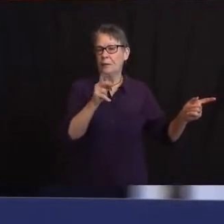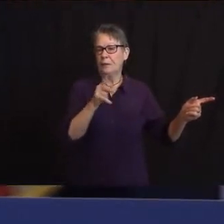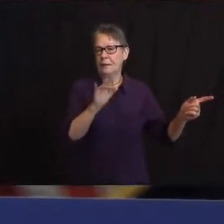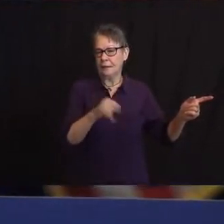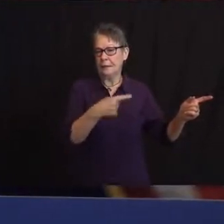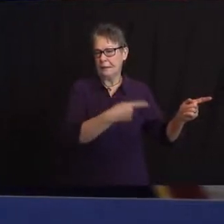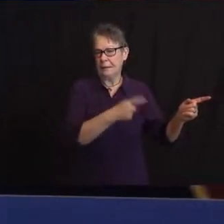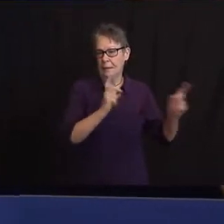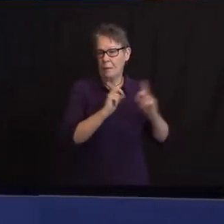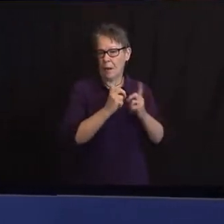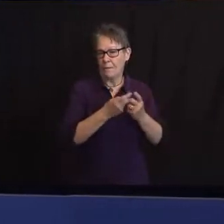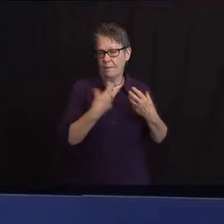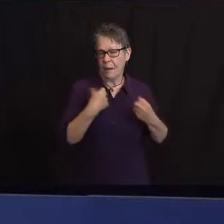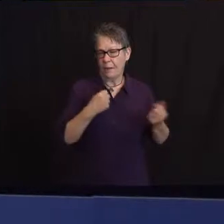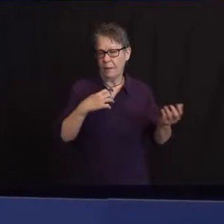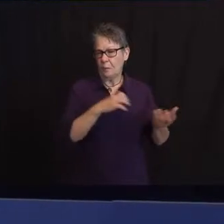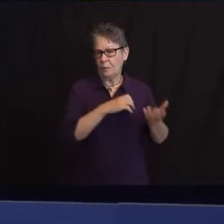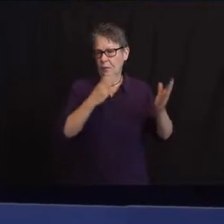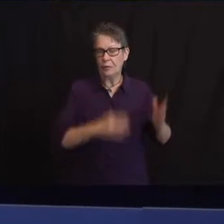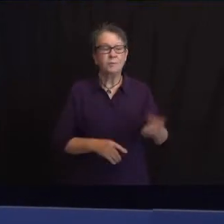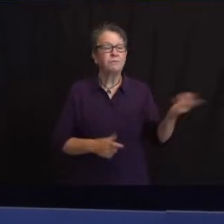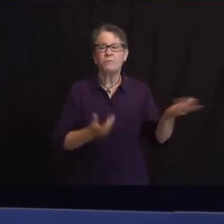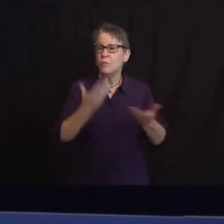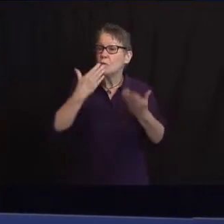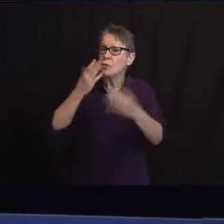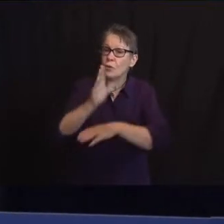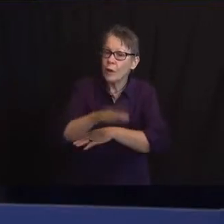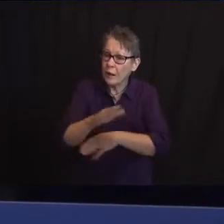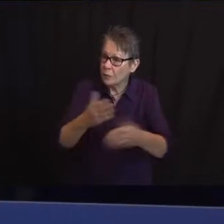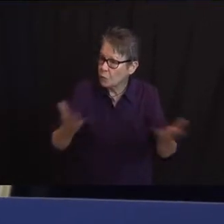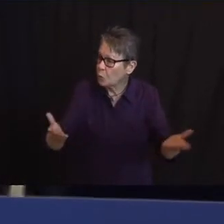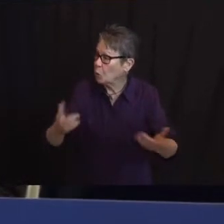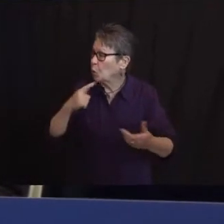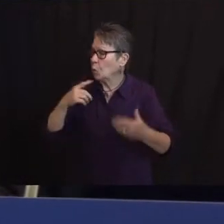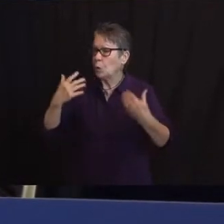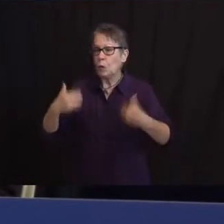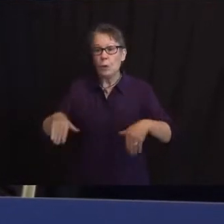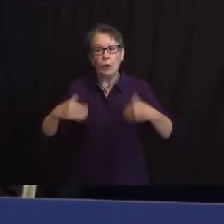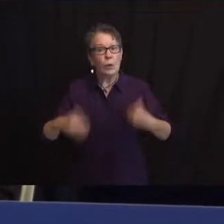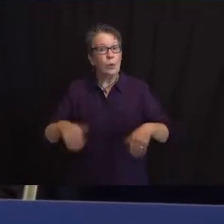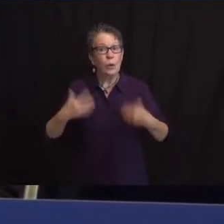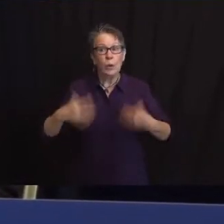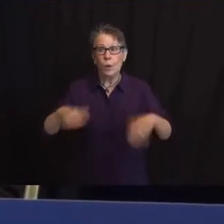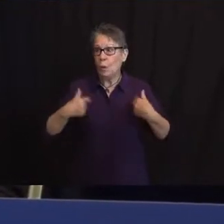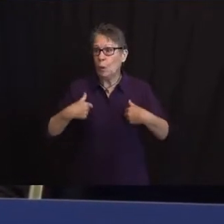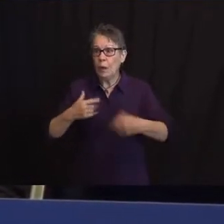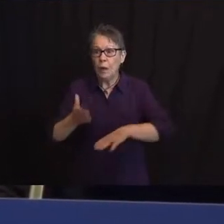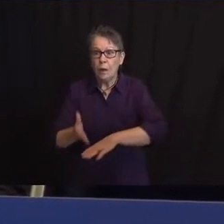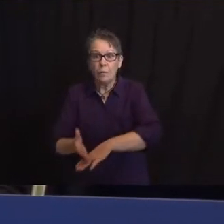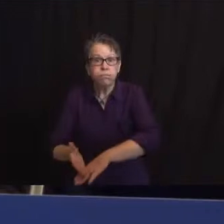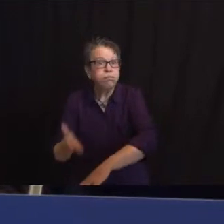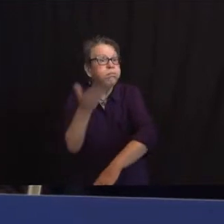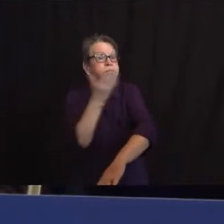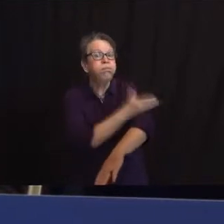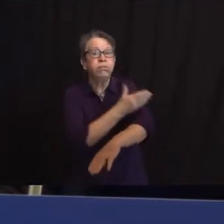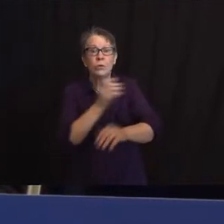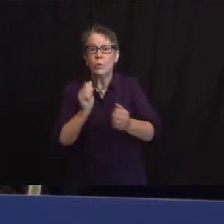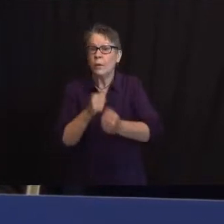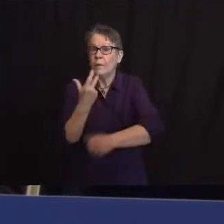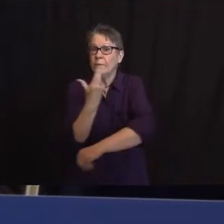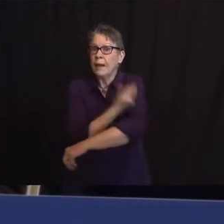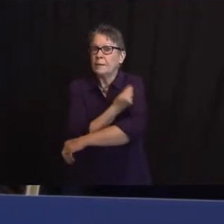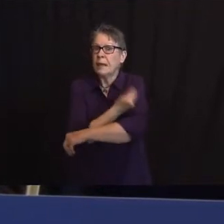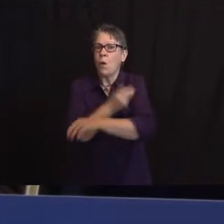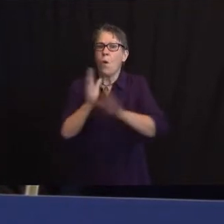and good afternoon. As the Governor shared, we're making great progress in getting New Jerseyans vaccinated. Unfortunately, we will